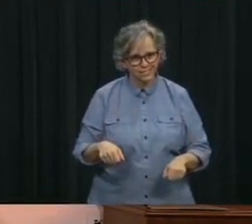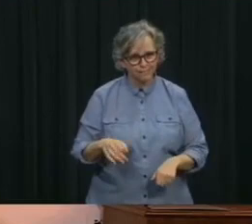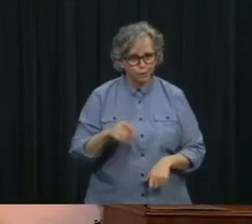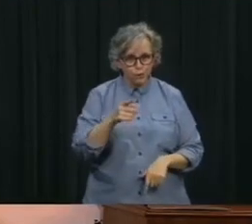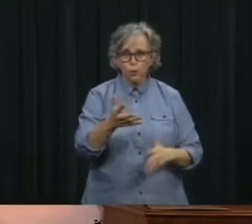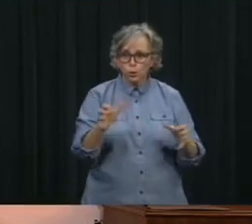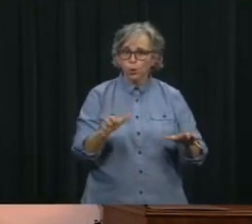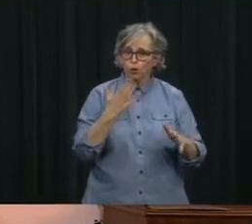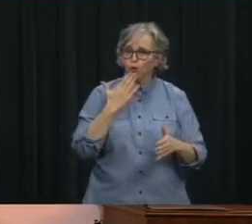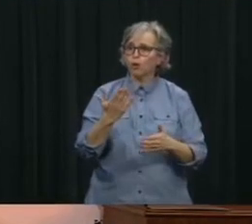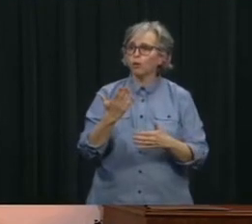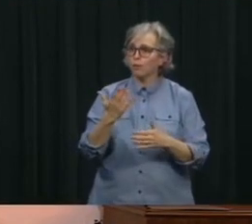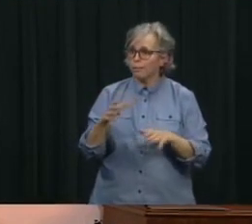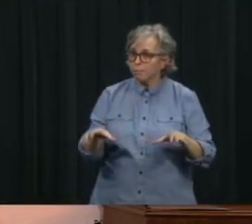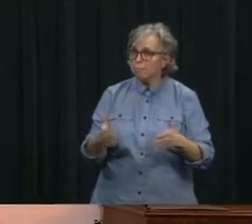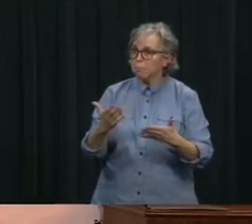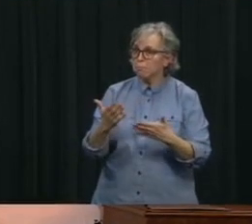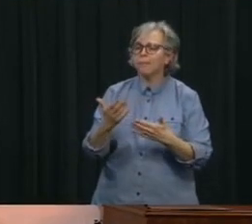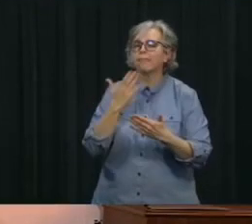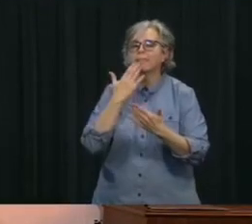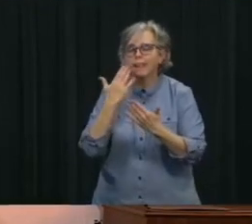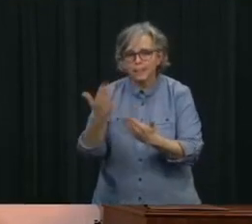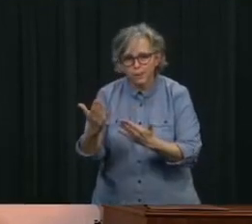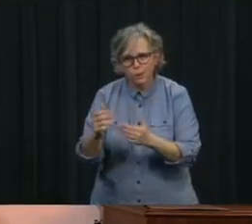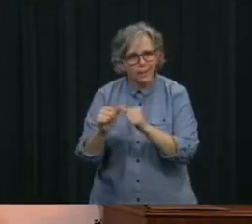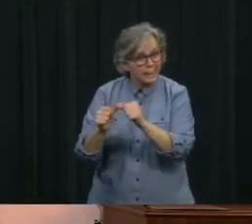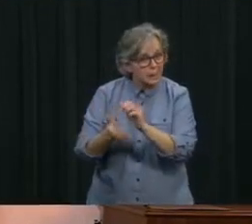thank you. Inspire others.